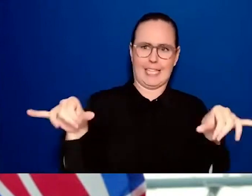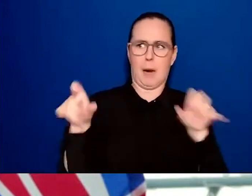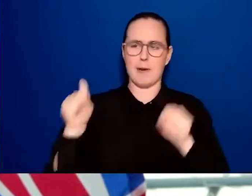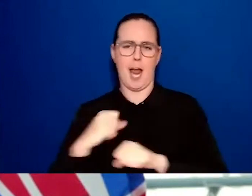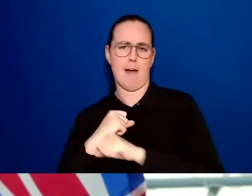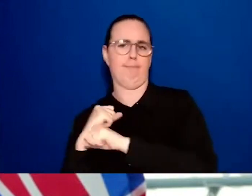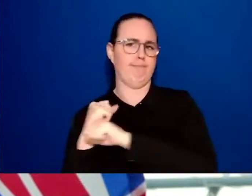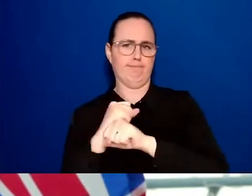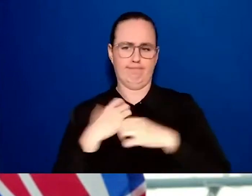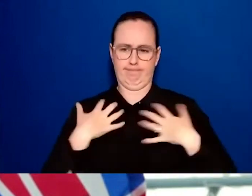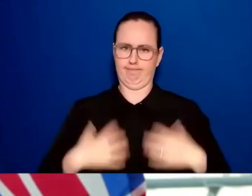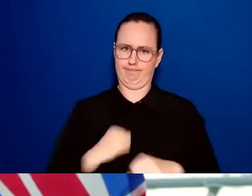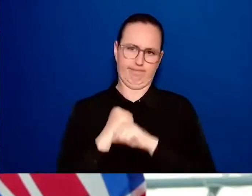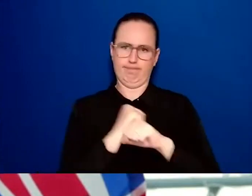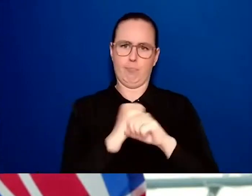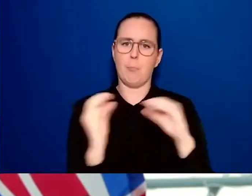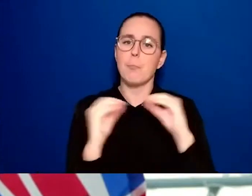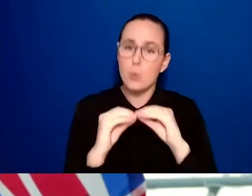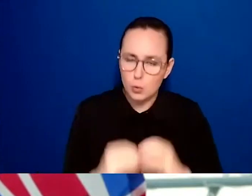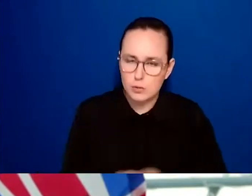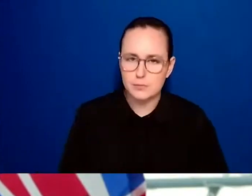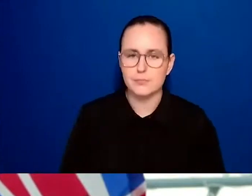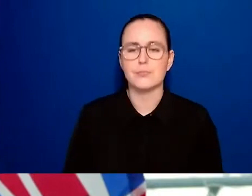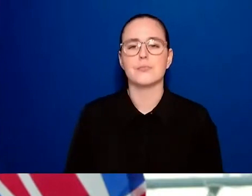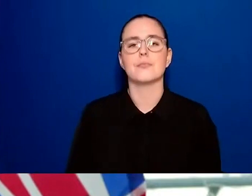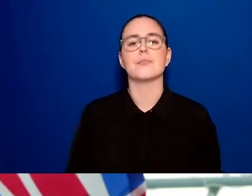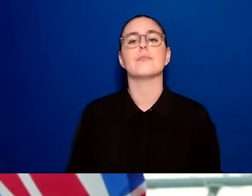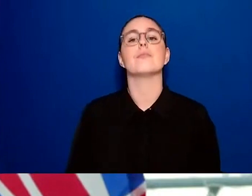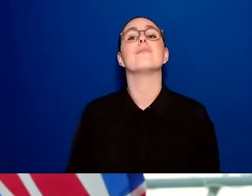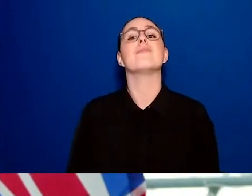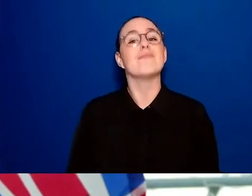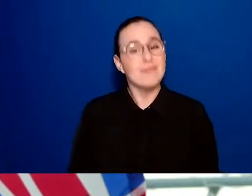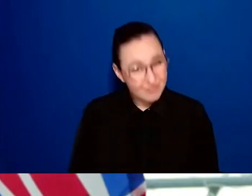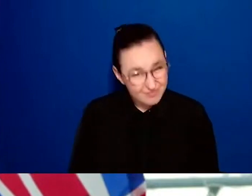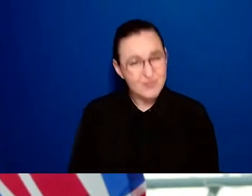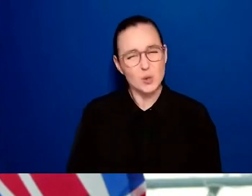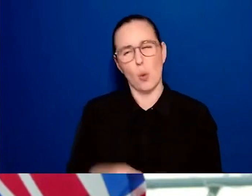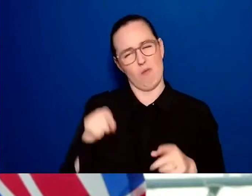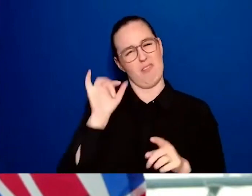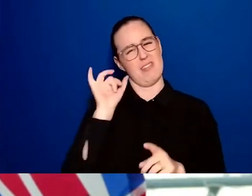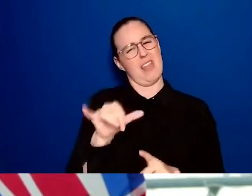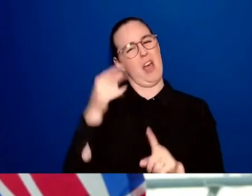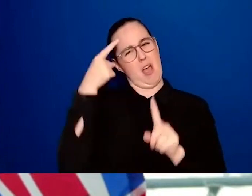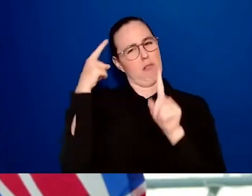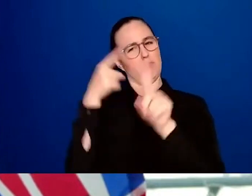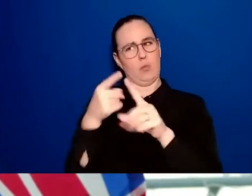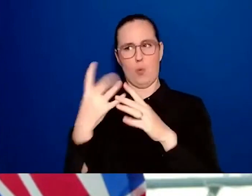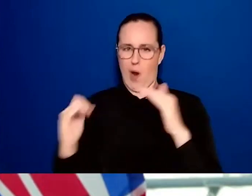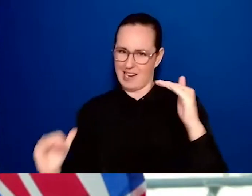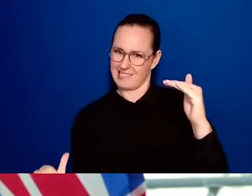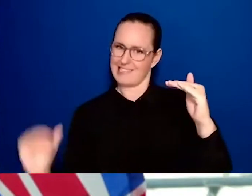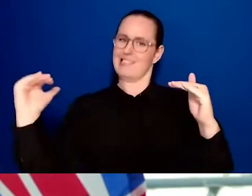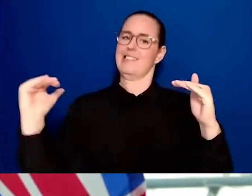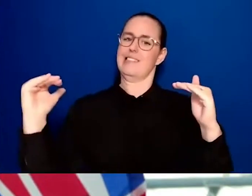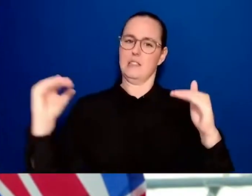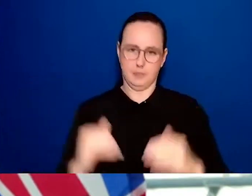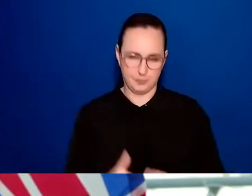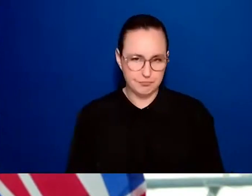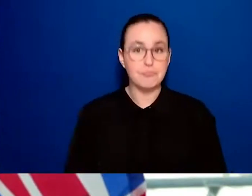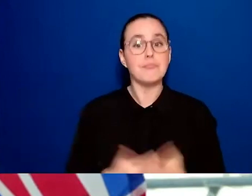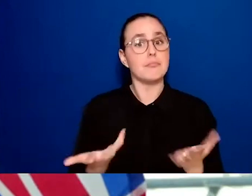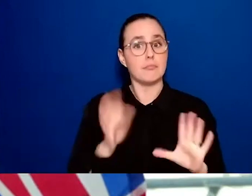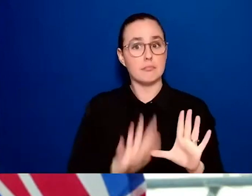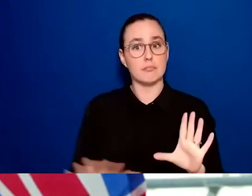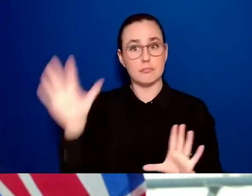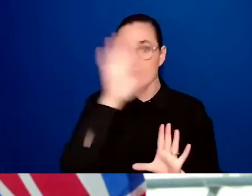doses than the rest of the population, the 3rd dose completes that primary series. Here in BC, we have identified and